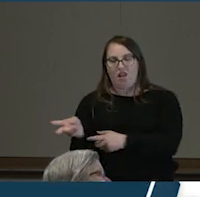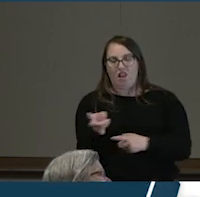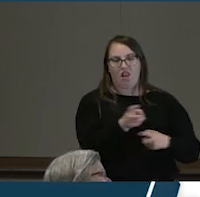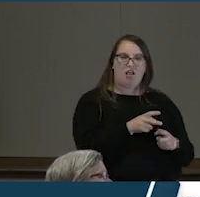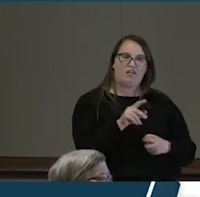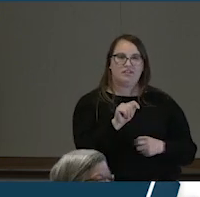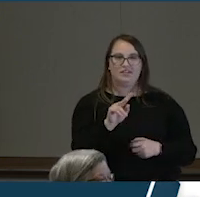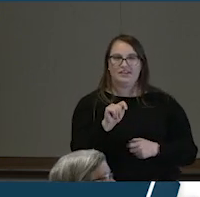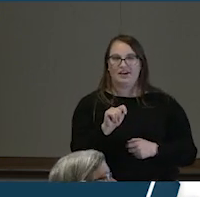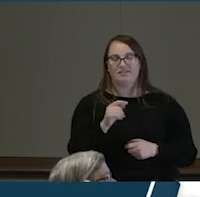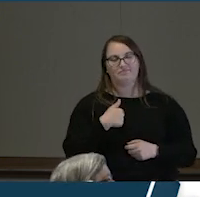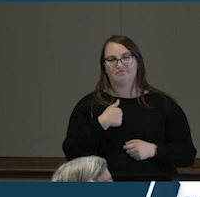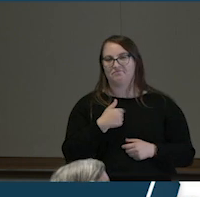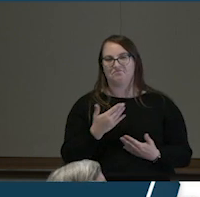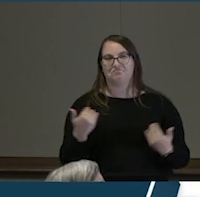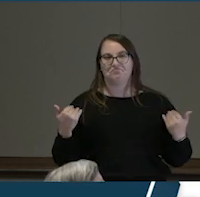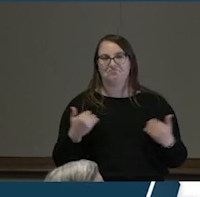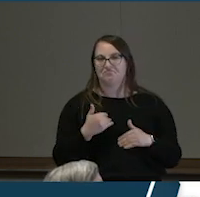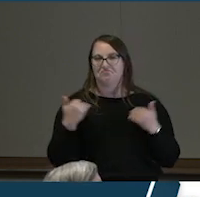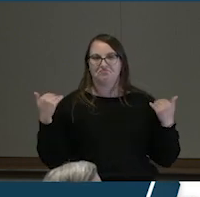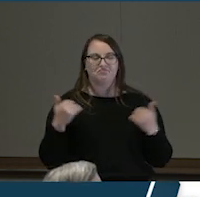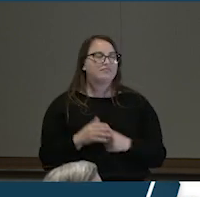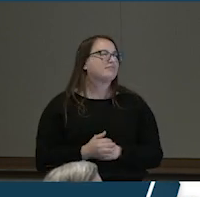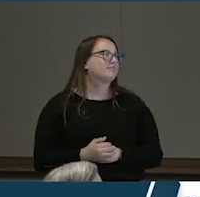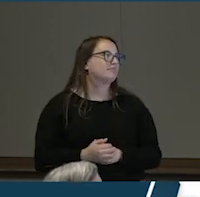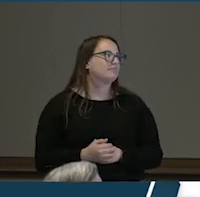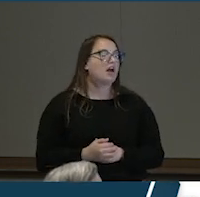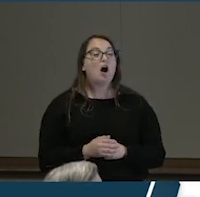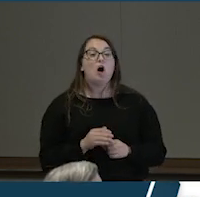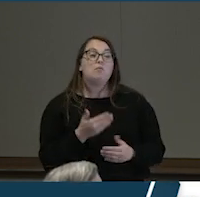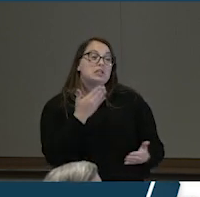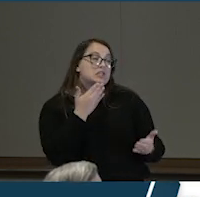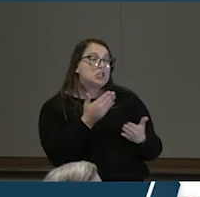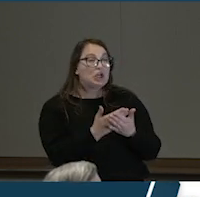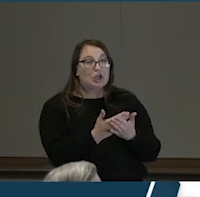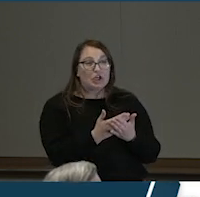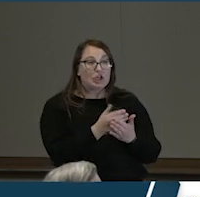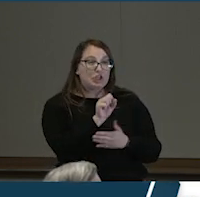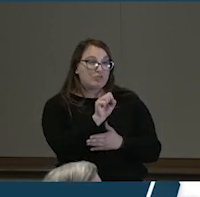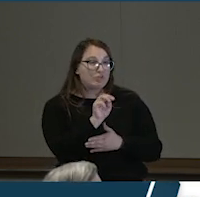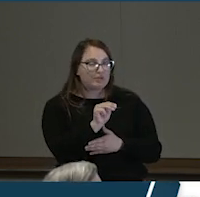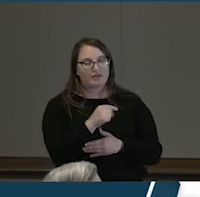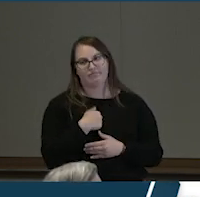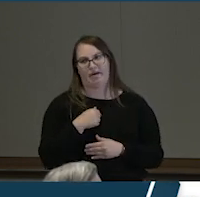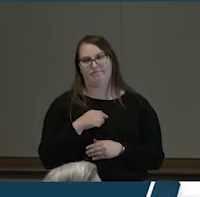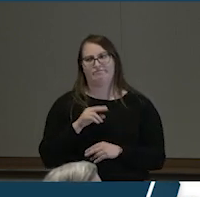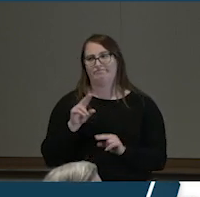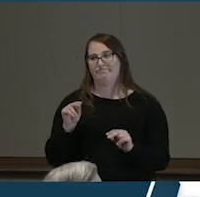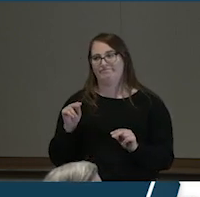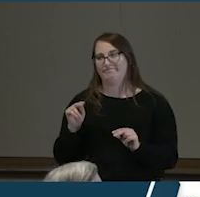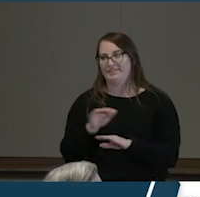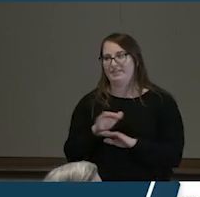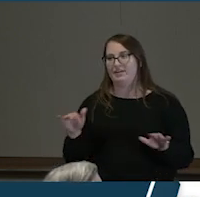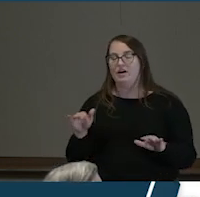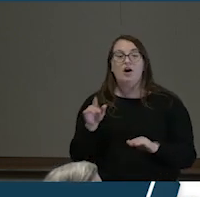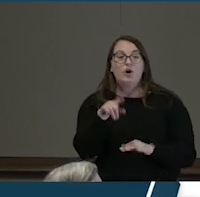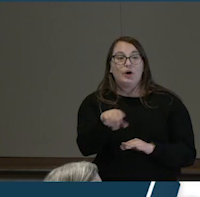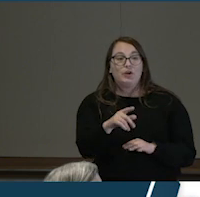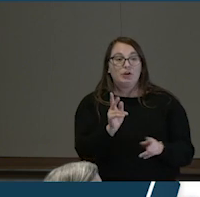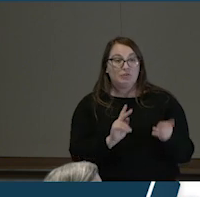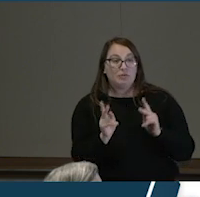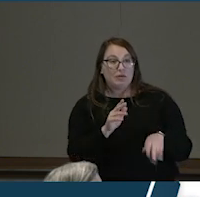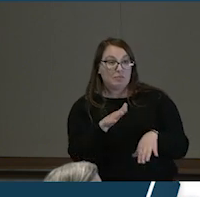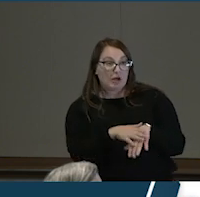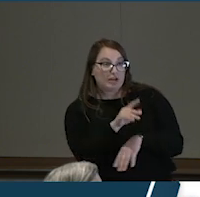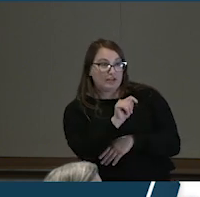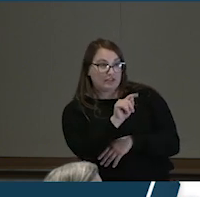matter. I have people say, oh, Stacey, it's so good. You can put, no, not doing it. Because all you people who are on TikTok, I've heard how you're